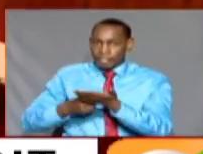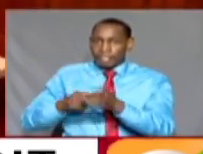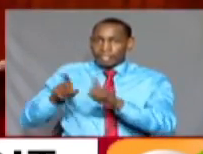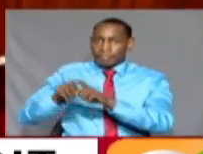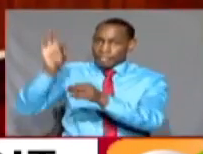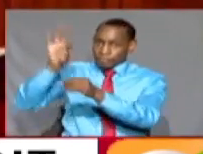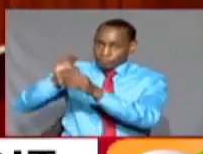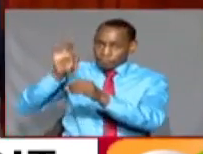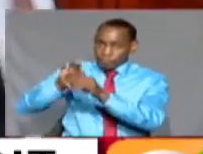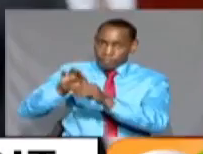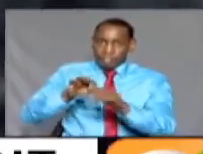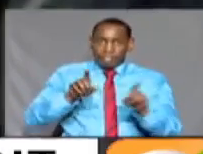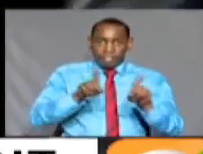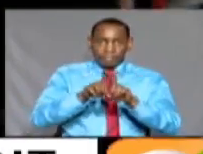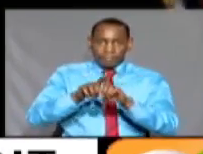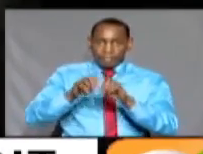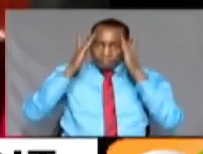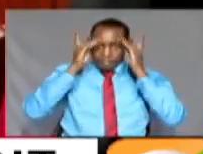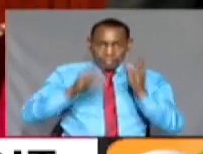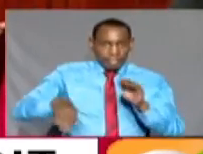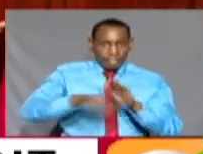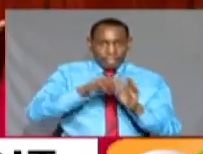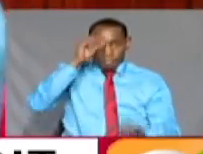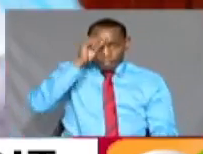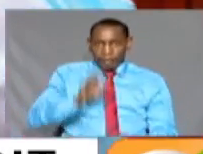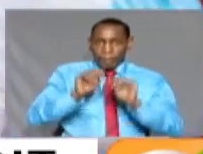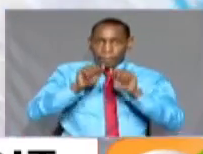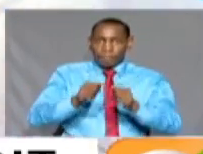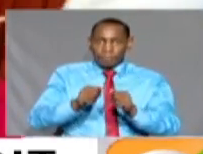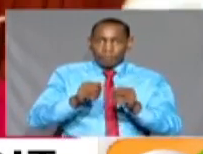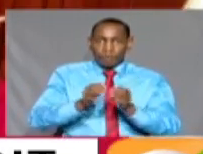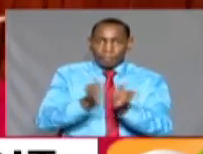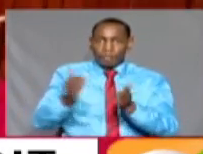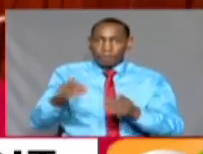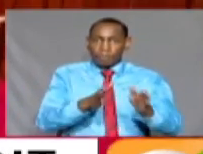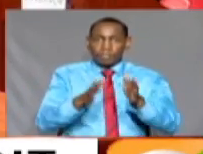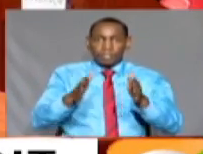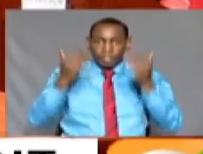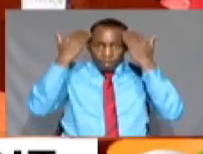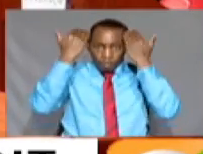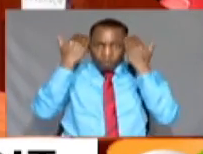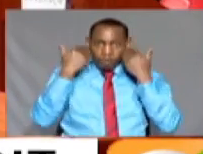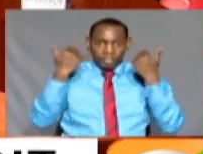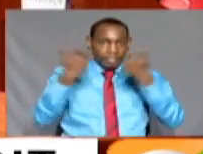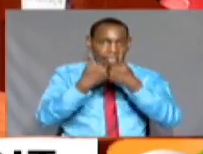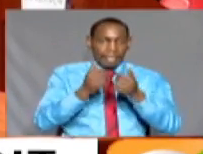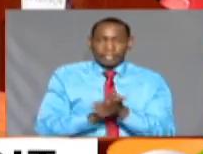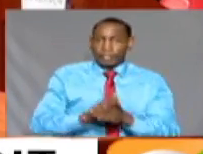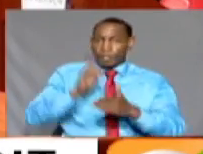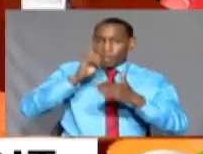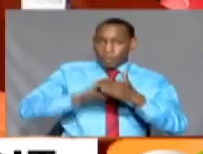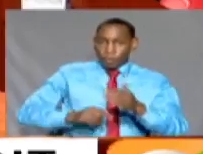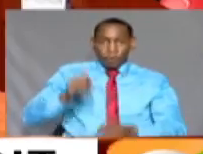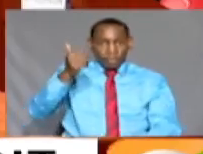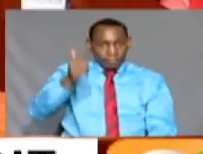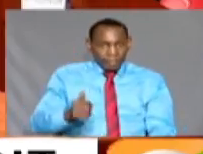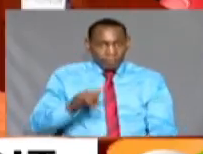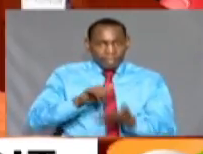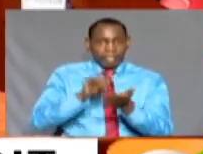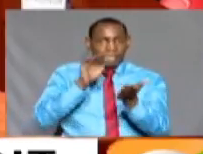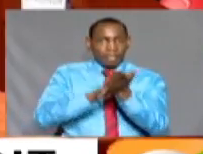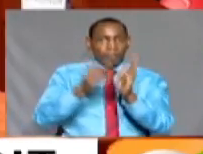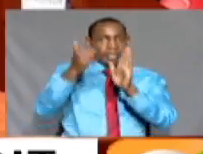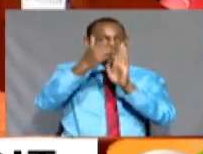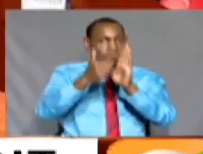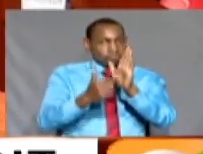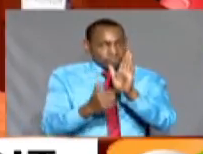vote. Senate decision to impeach the governor is likely to open doors for court battles. It just remains to be seen what its recommendations